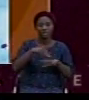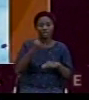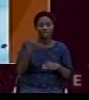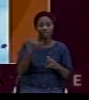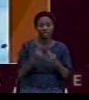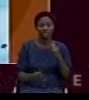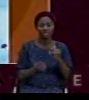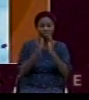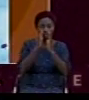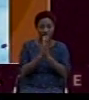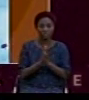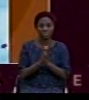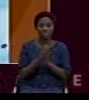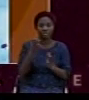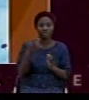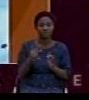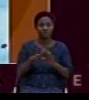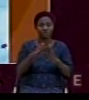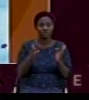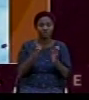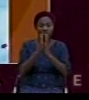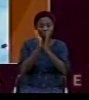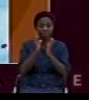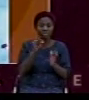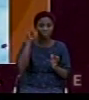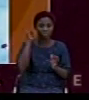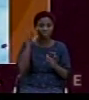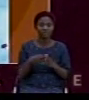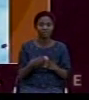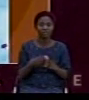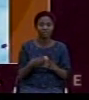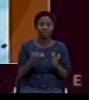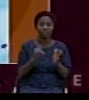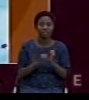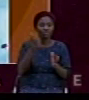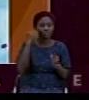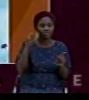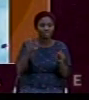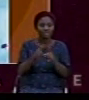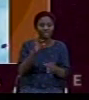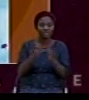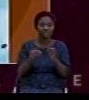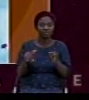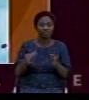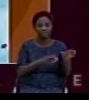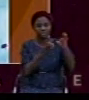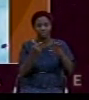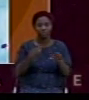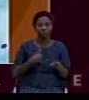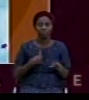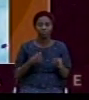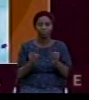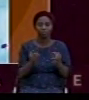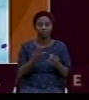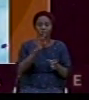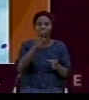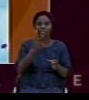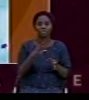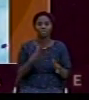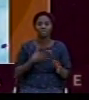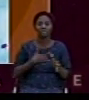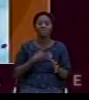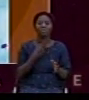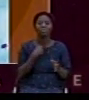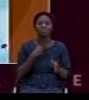prayer yesterday, it was as if they poured me cold water. My throat got to itself again. That dried up,